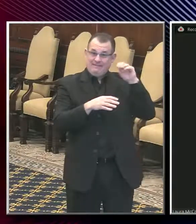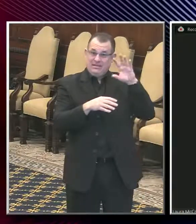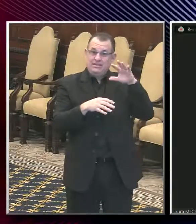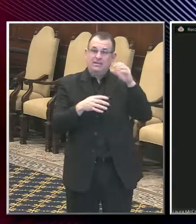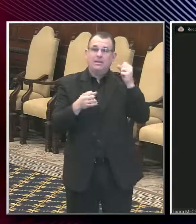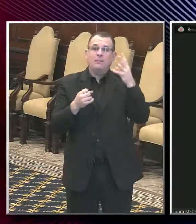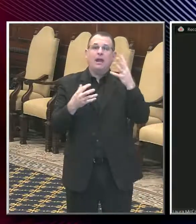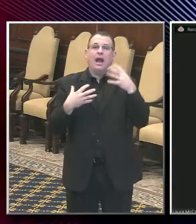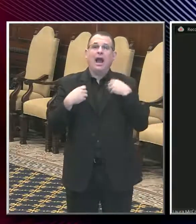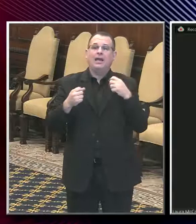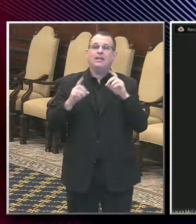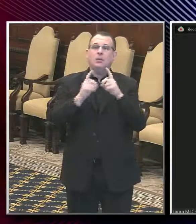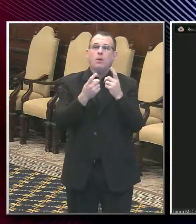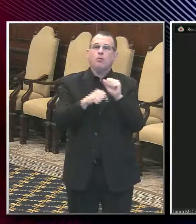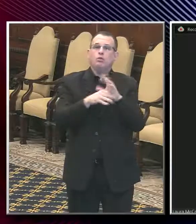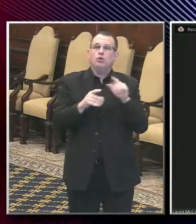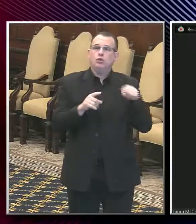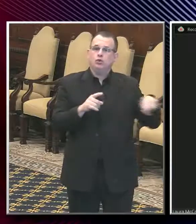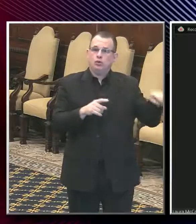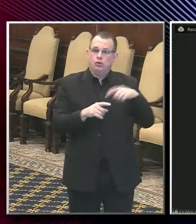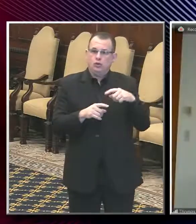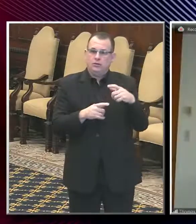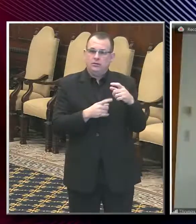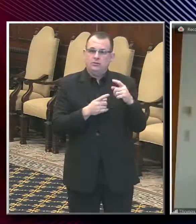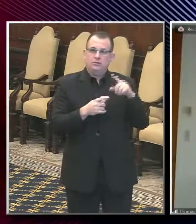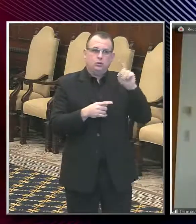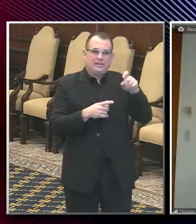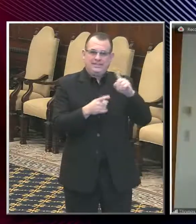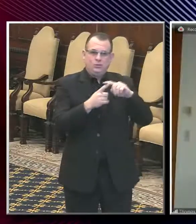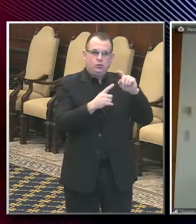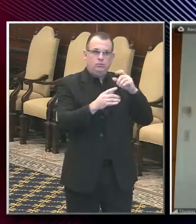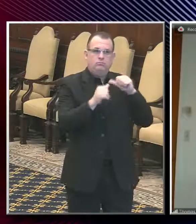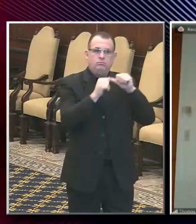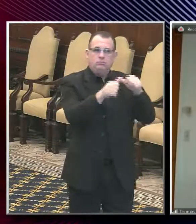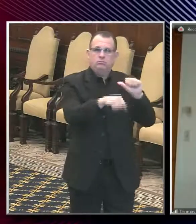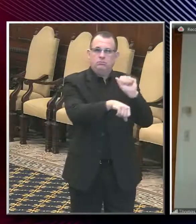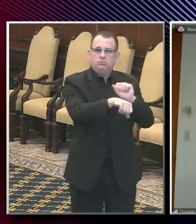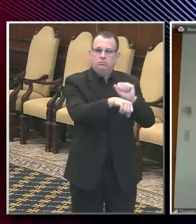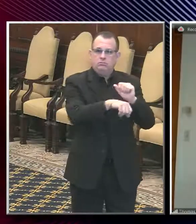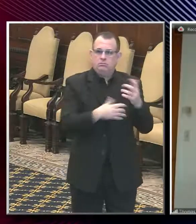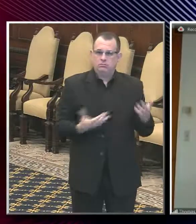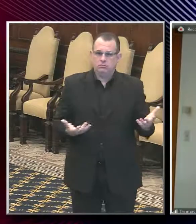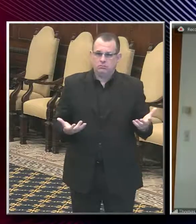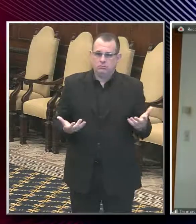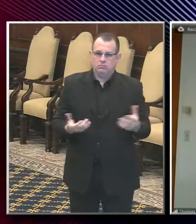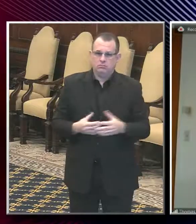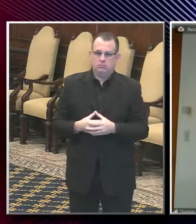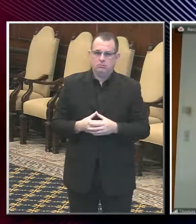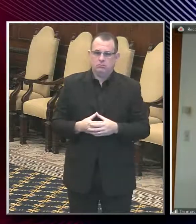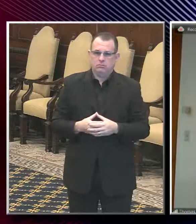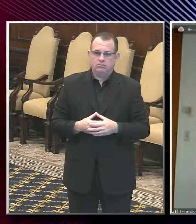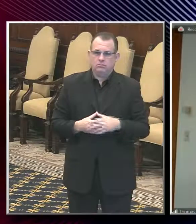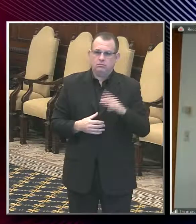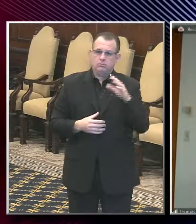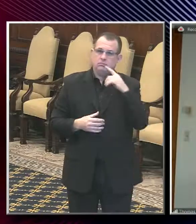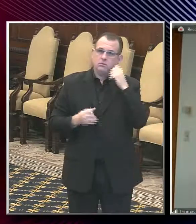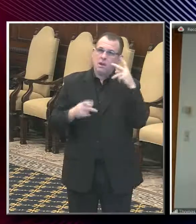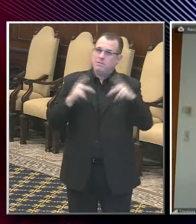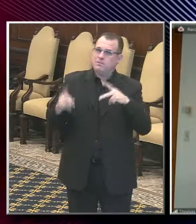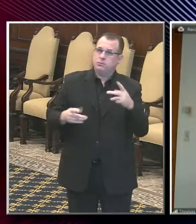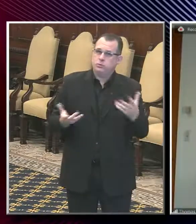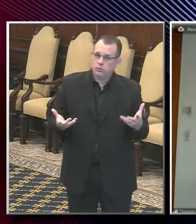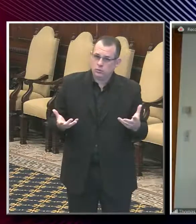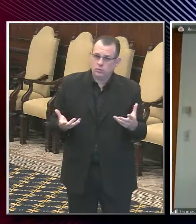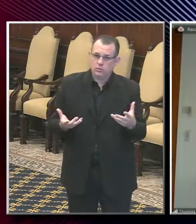need working to do that tracing? We don't have a hard number, but it definitely would involve a lot of people. Now, there have been some very